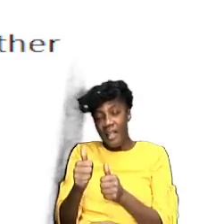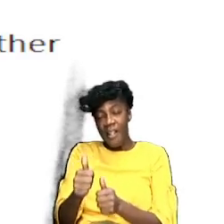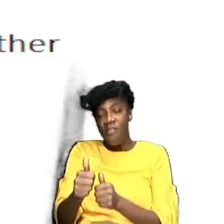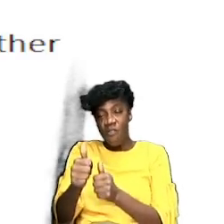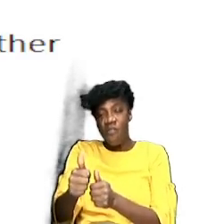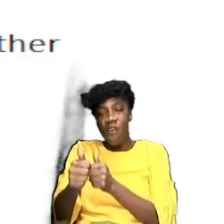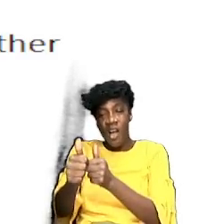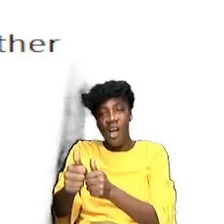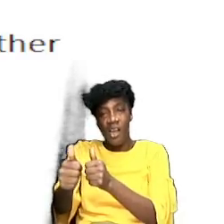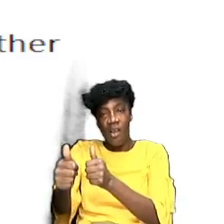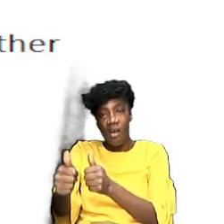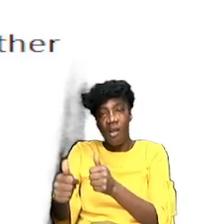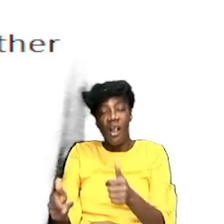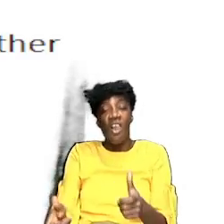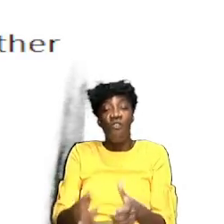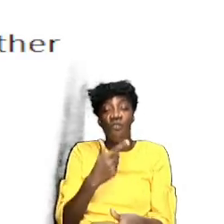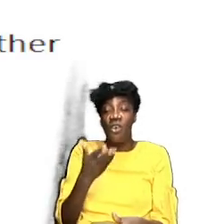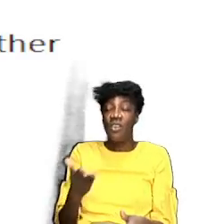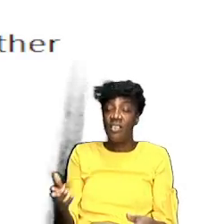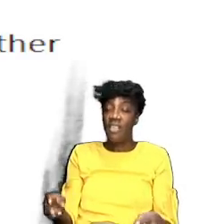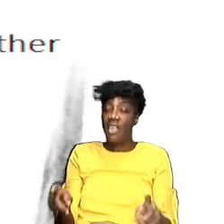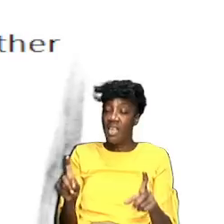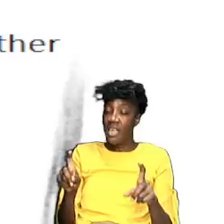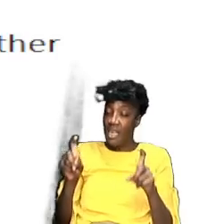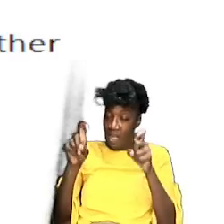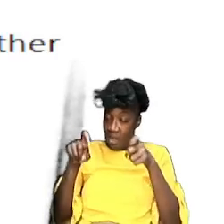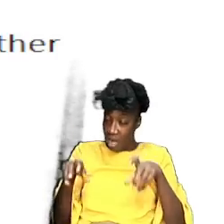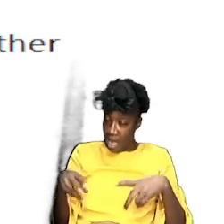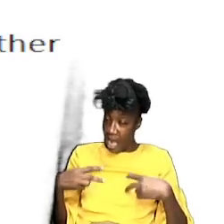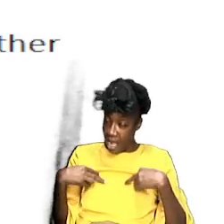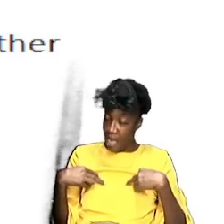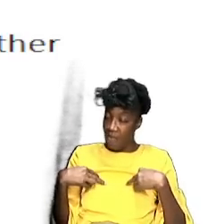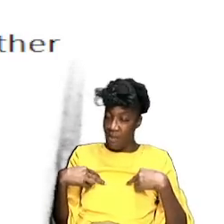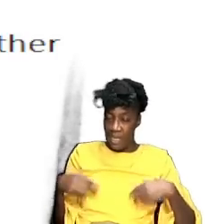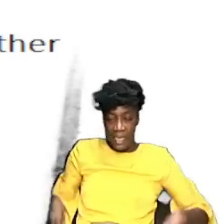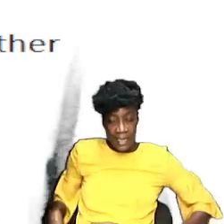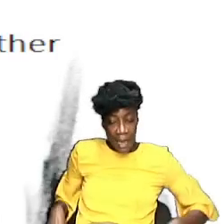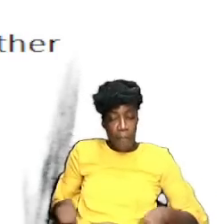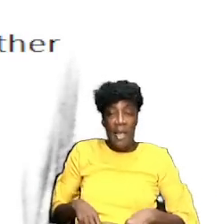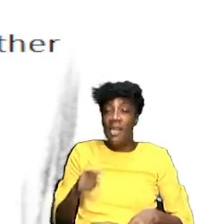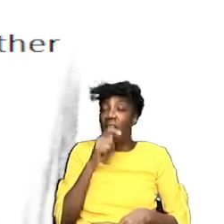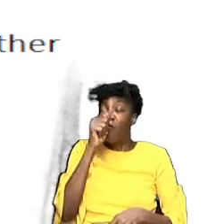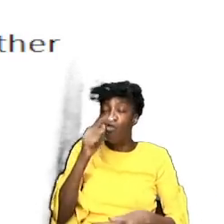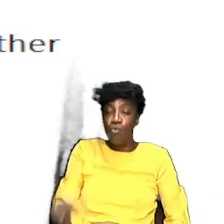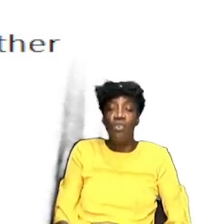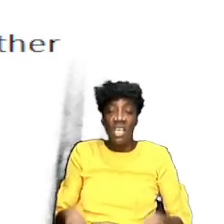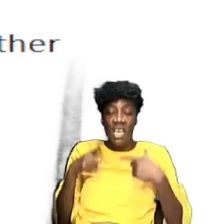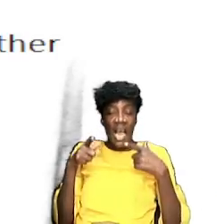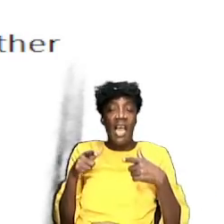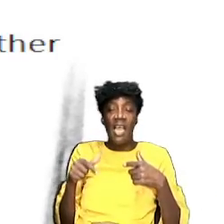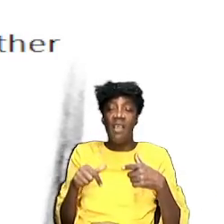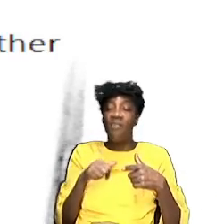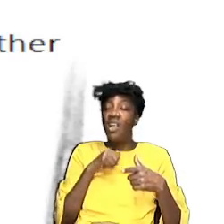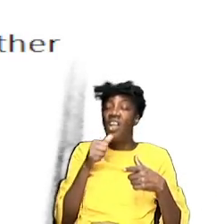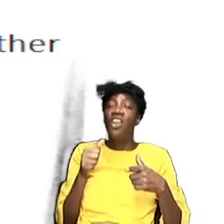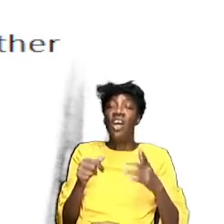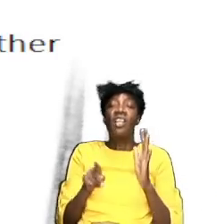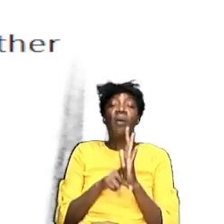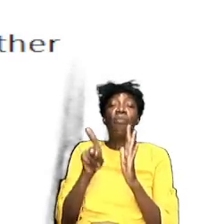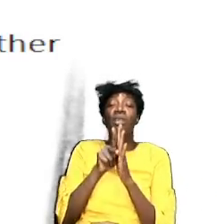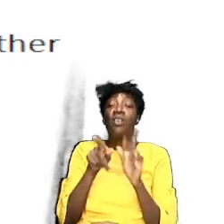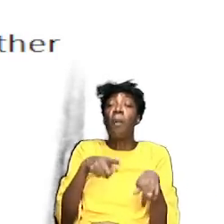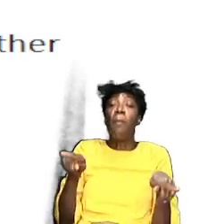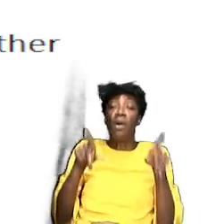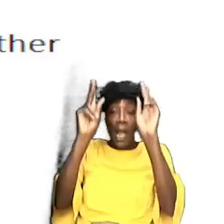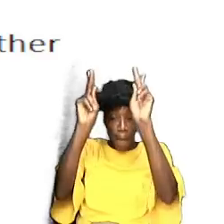So the first thing that we must have is the belt of truth in our lives. Truth is not a principle, as I said before. It's truly a